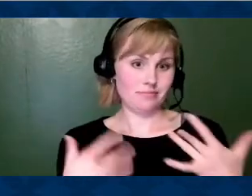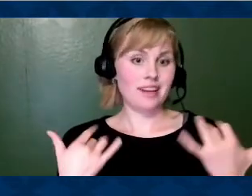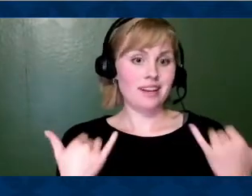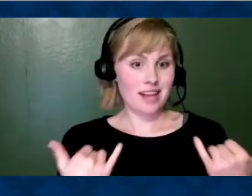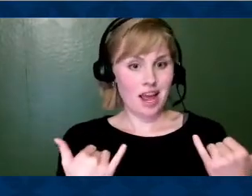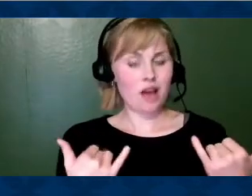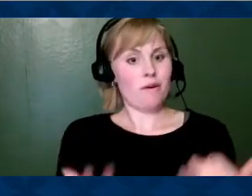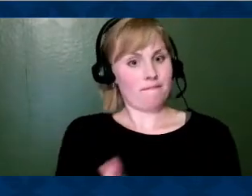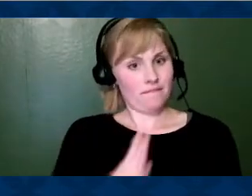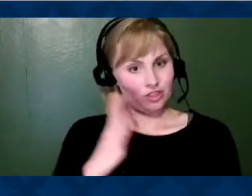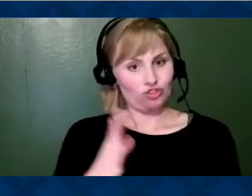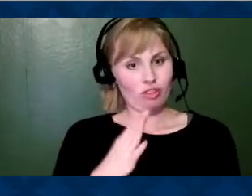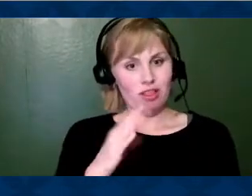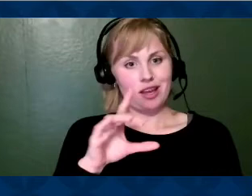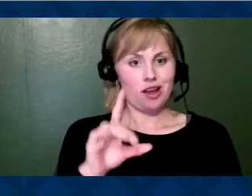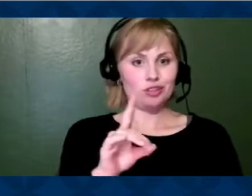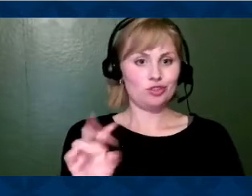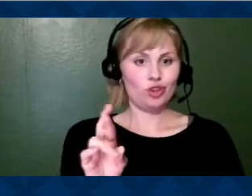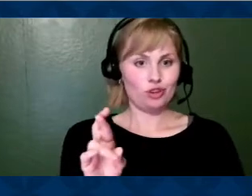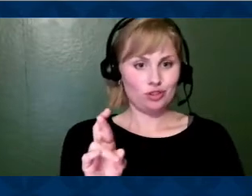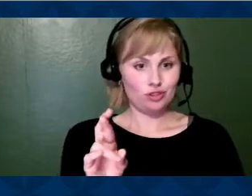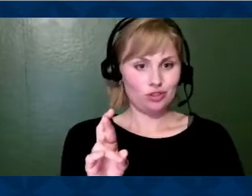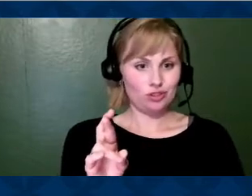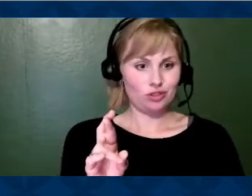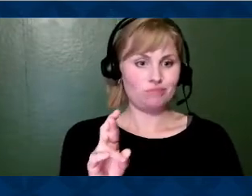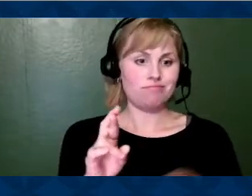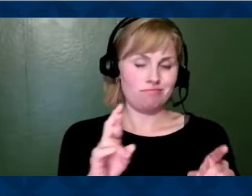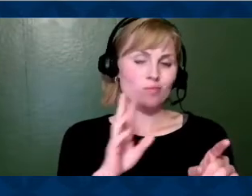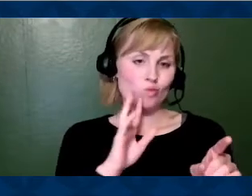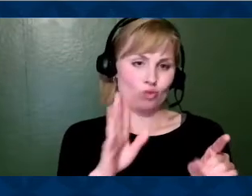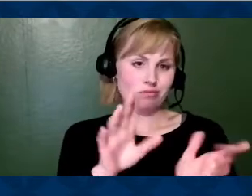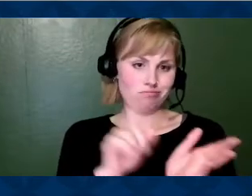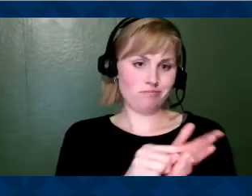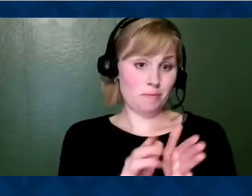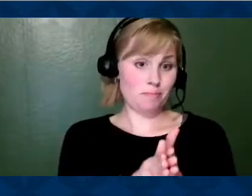officially, and he's got this book coming out. Next, please.